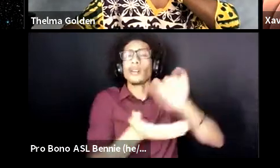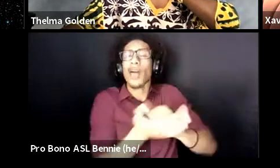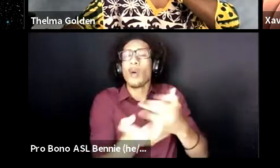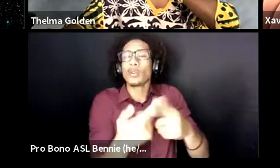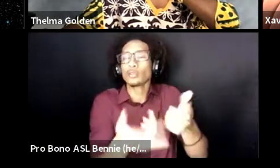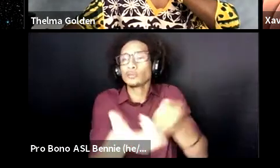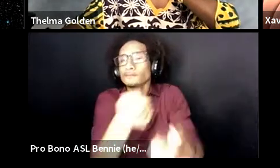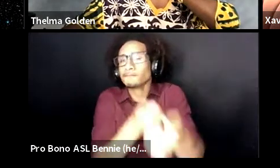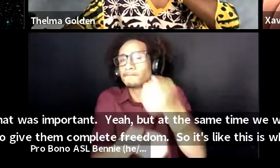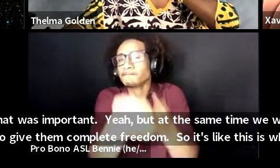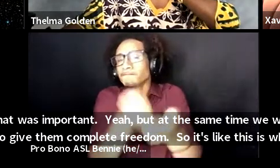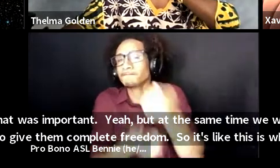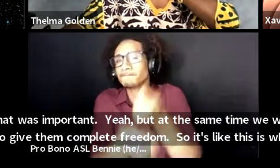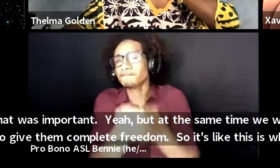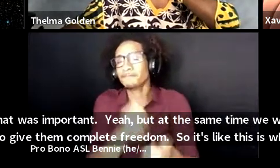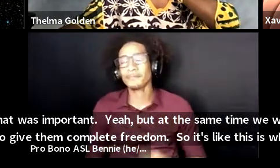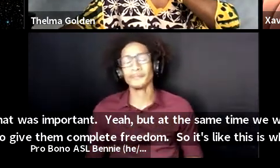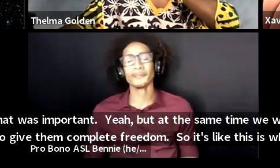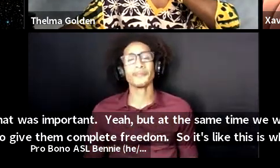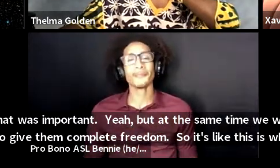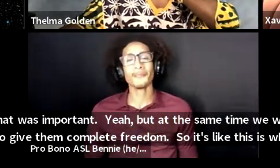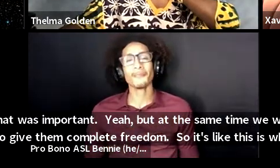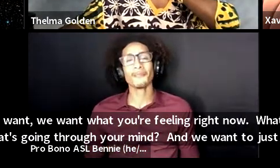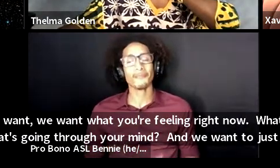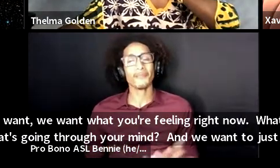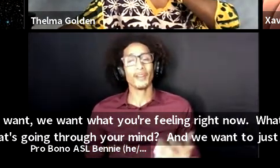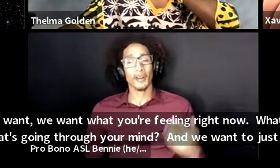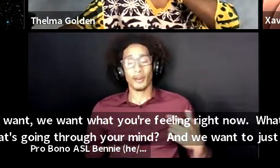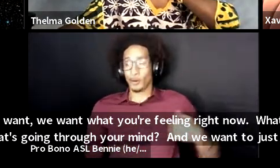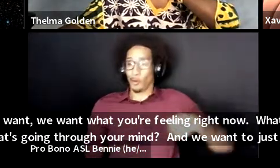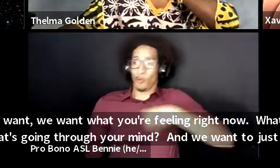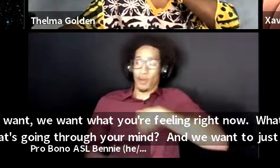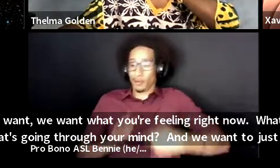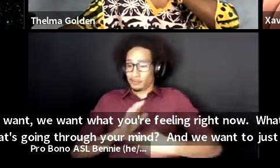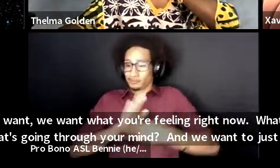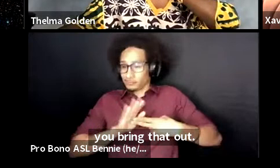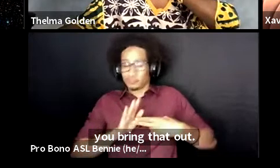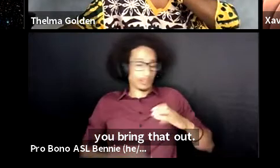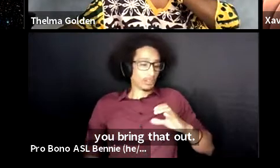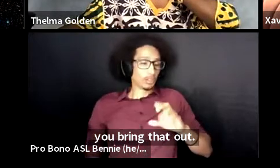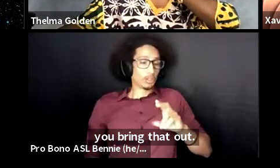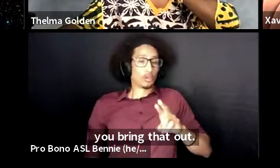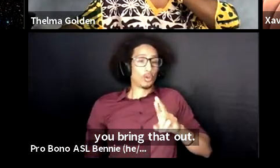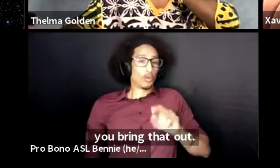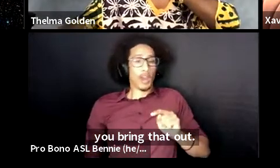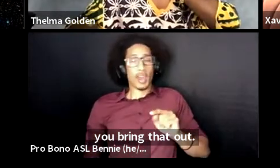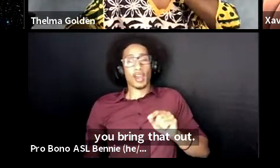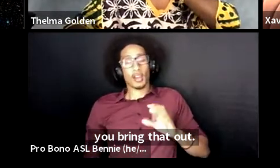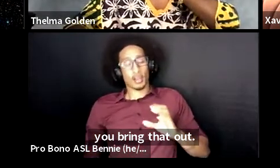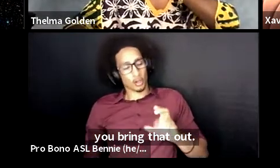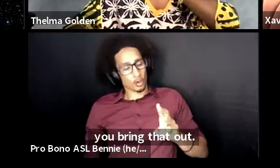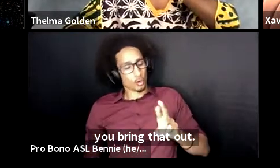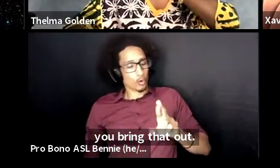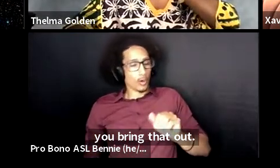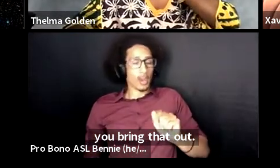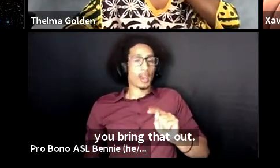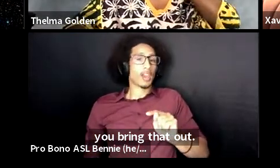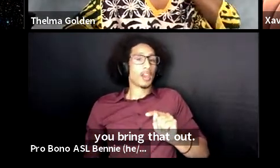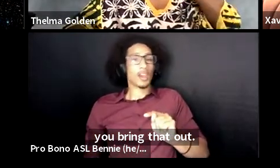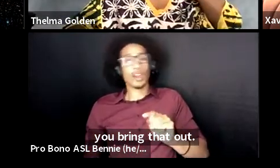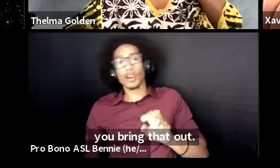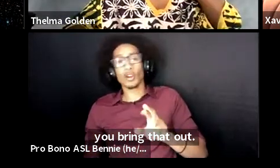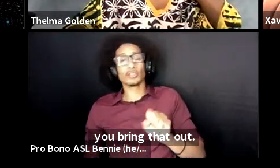So we're pretty loose as curators. We're pretty much like, you know, very artist focused, very artist